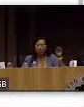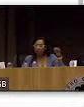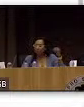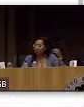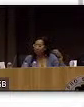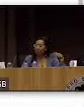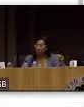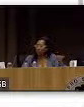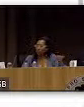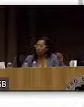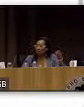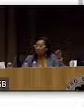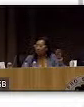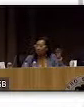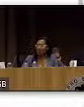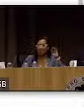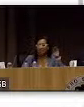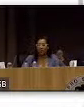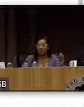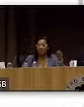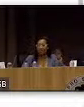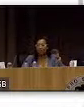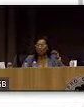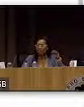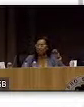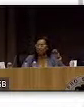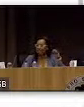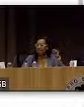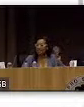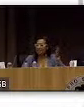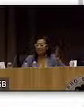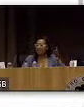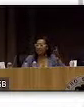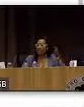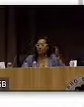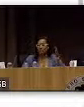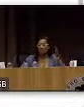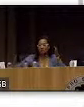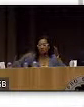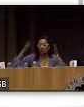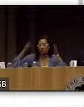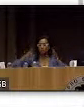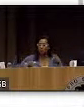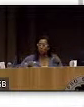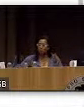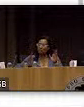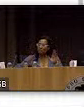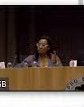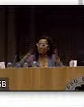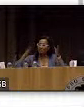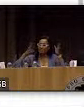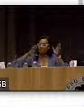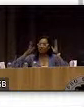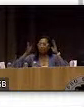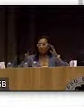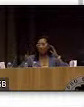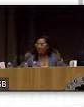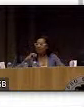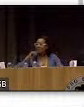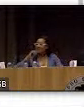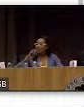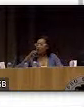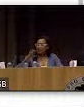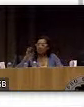of the data. We put a specific lingo for this, and we put a column,